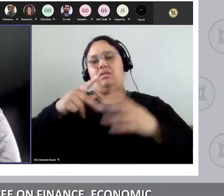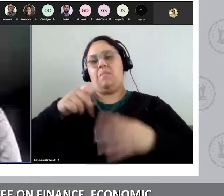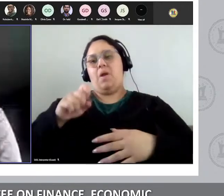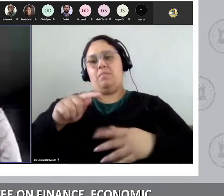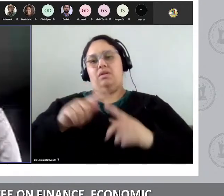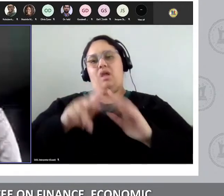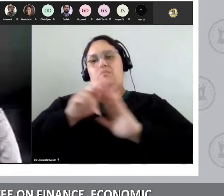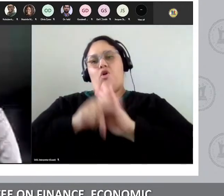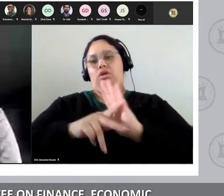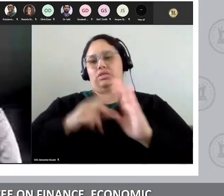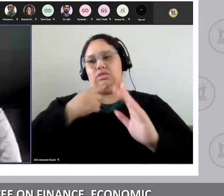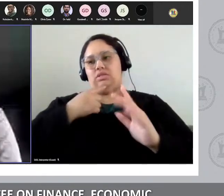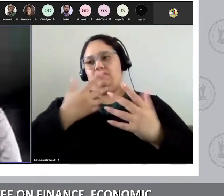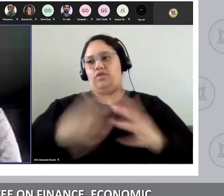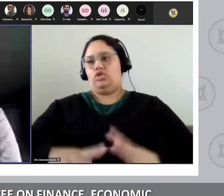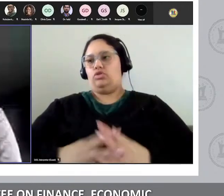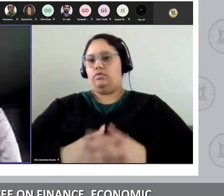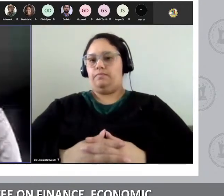the policies.